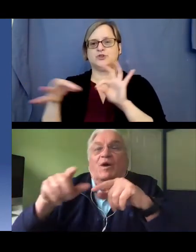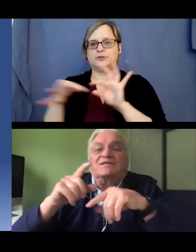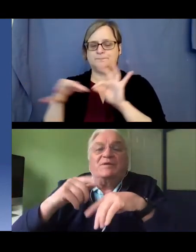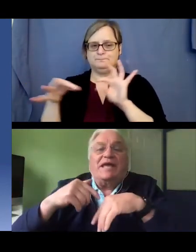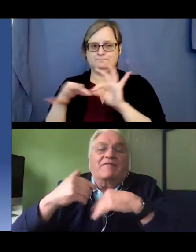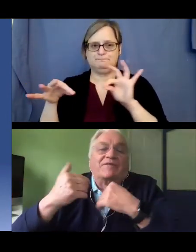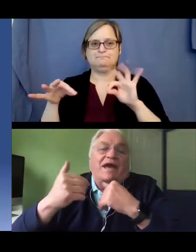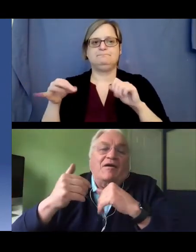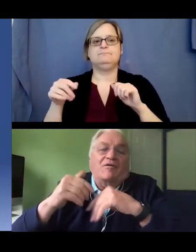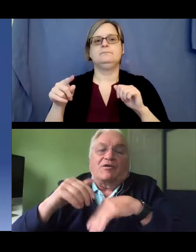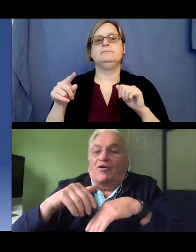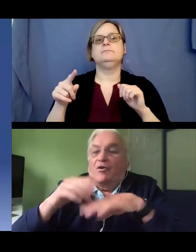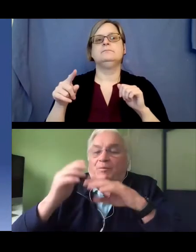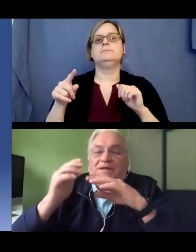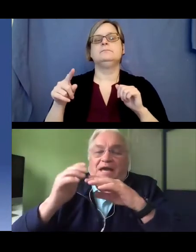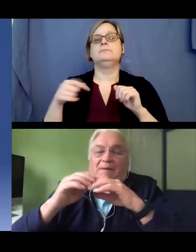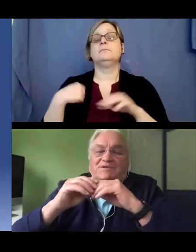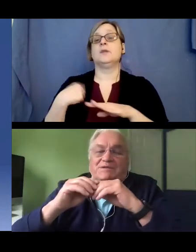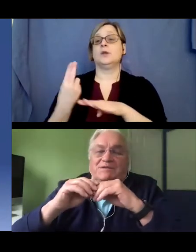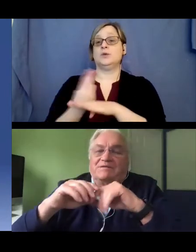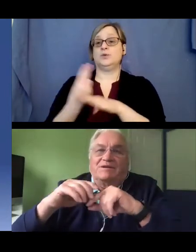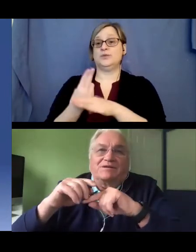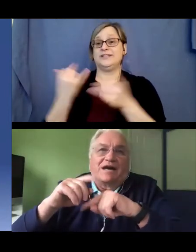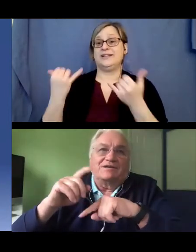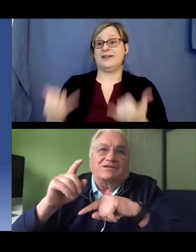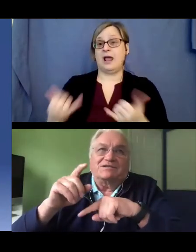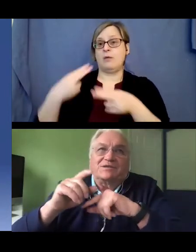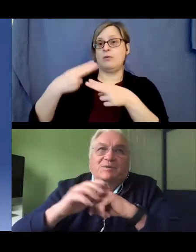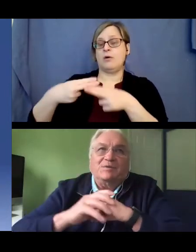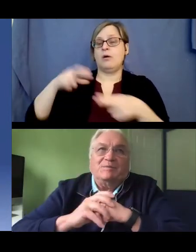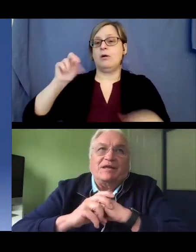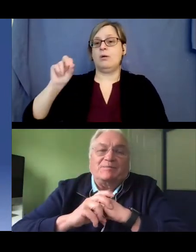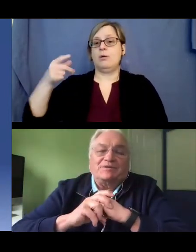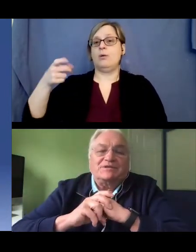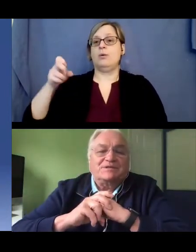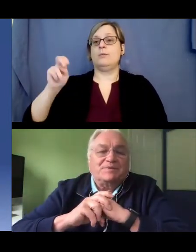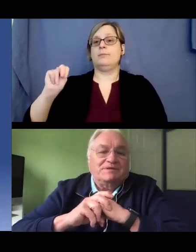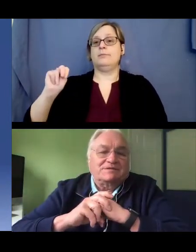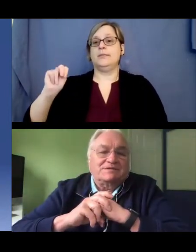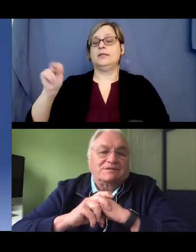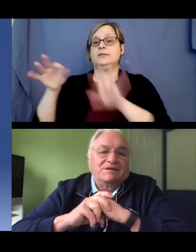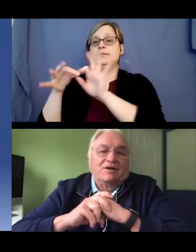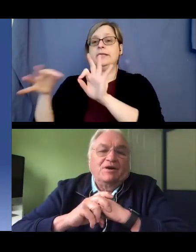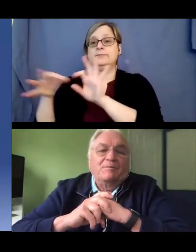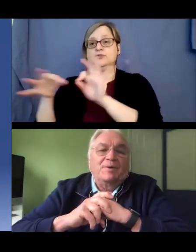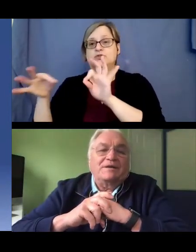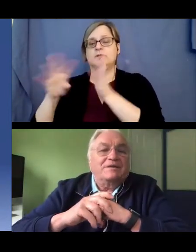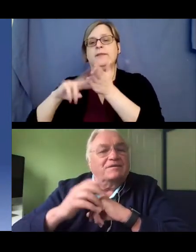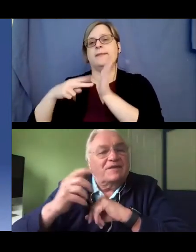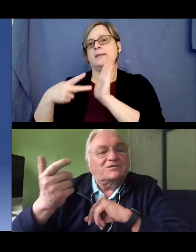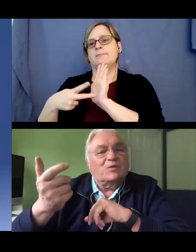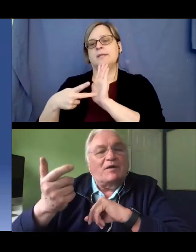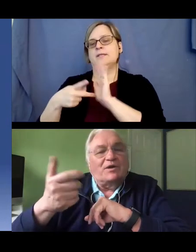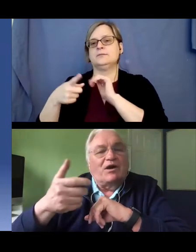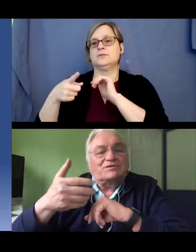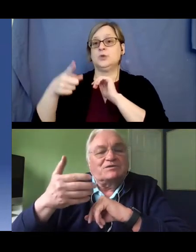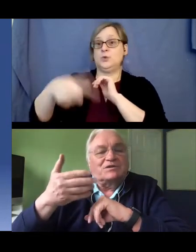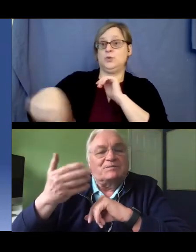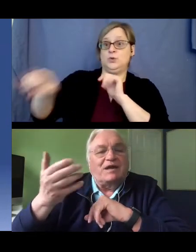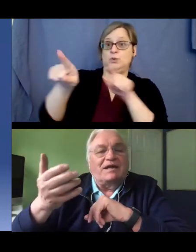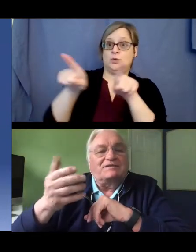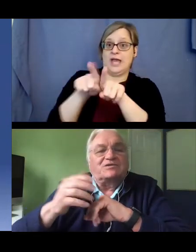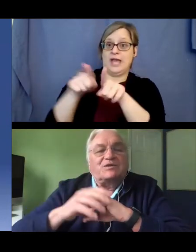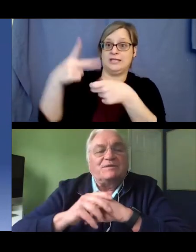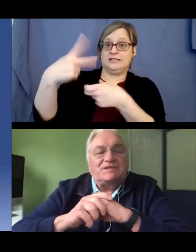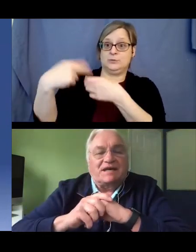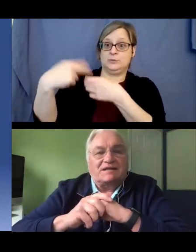The ones that we have now are open caption. They're not adjustable by the participants, but that's why we also